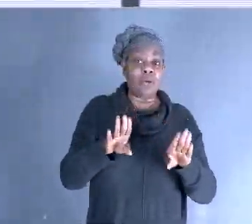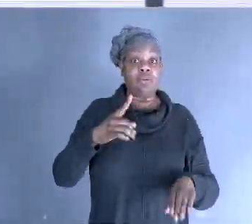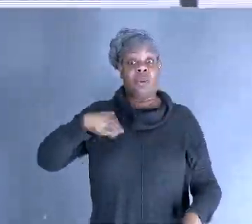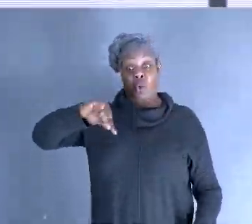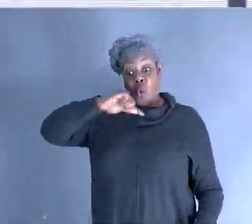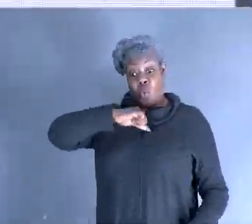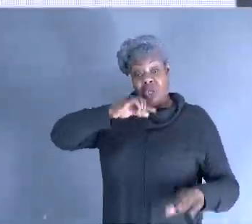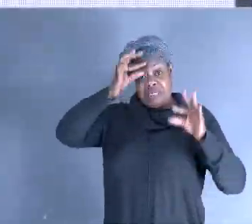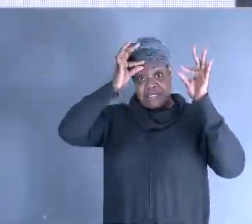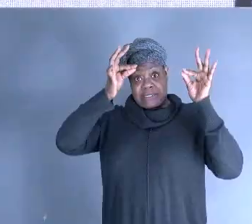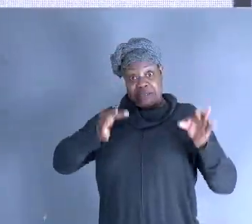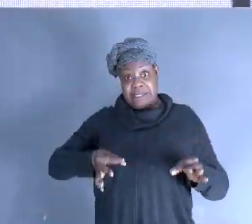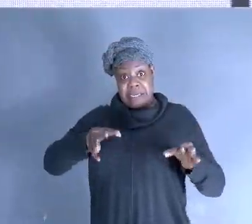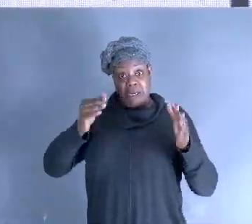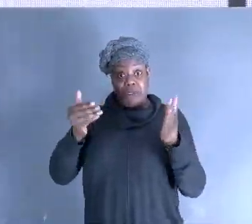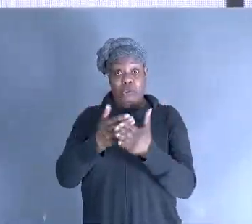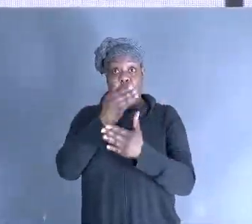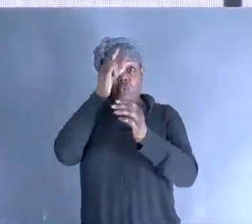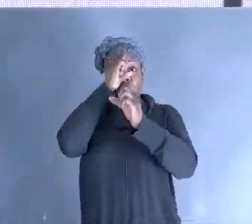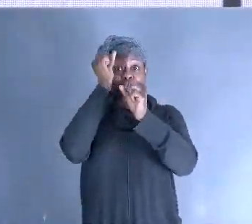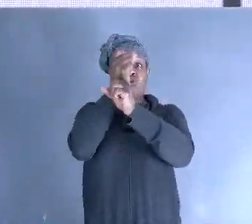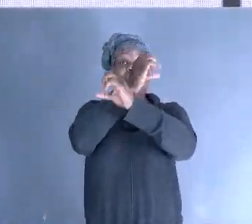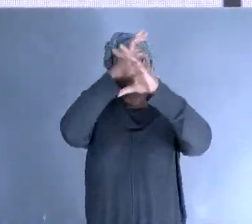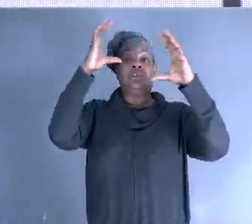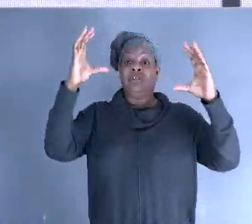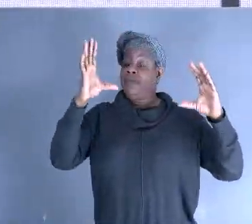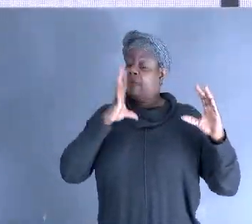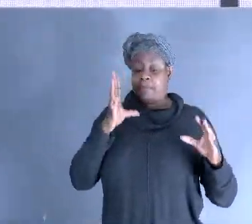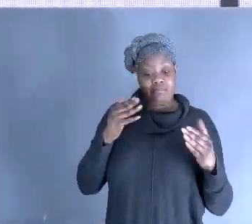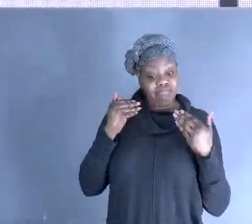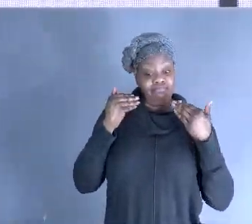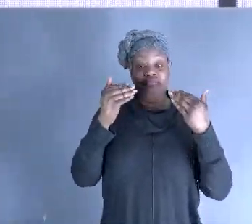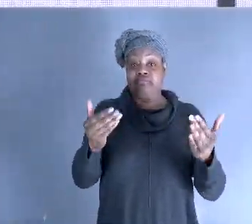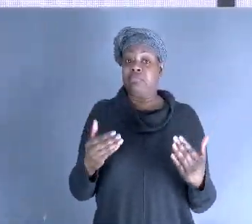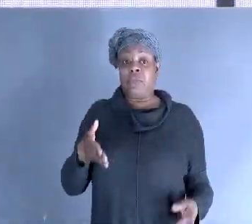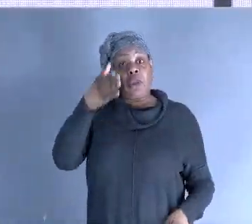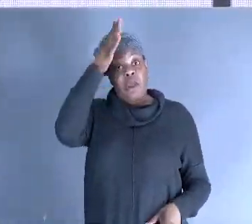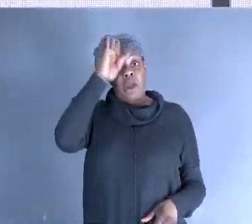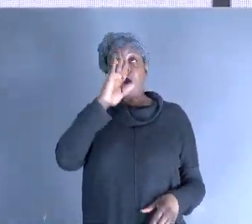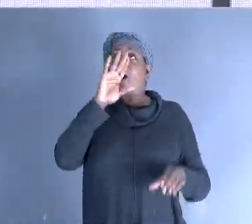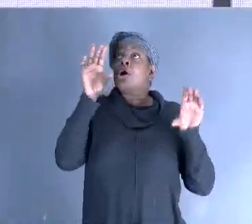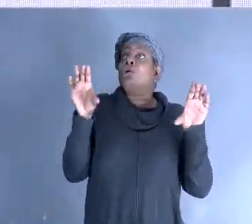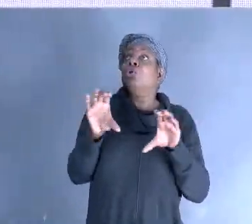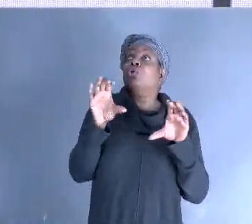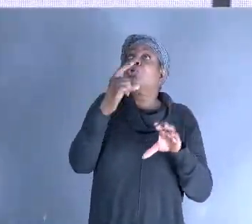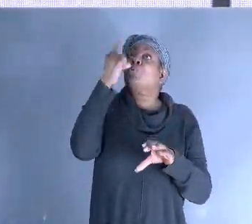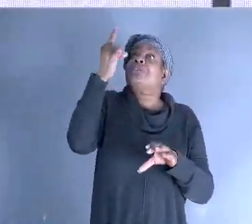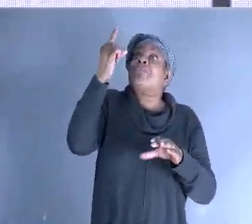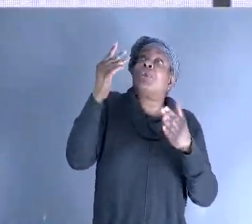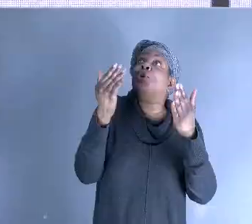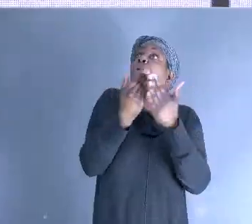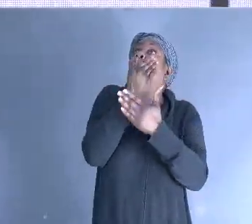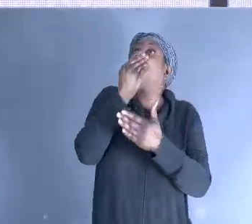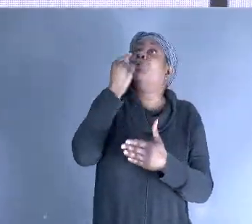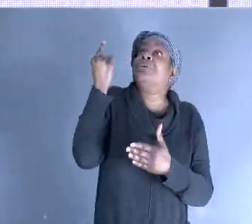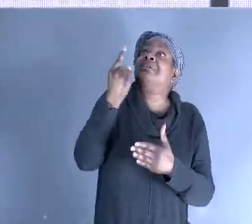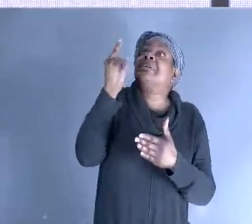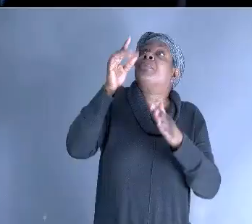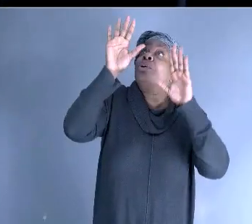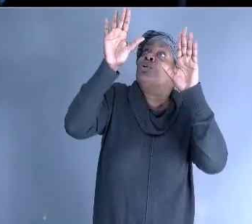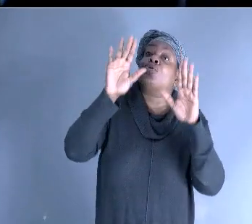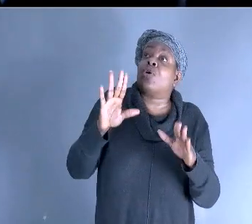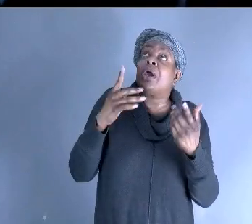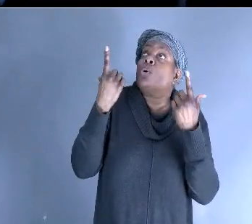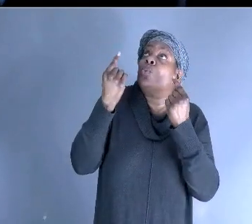visionaries we decided as a church to say well God you must be doing something greater that we can't see. You must have a